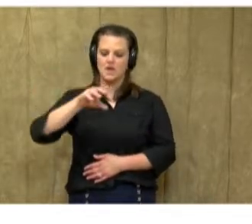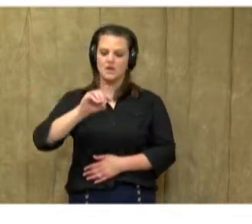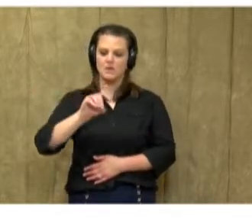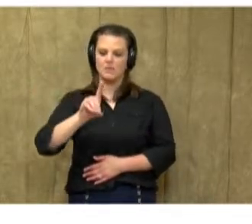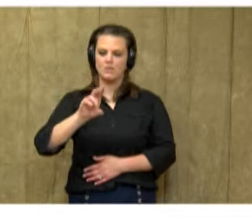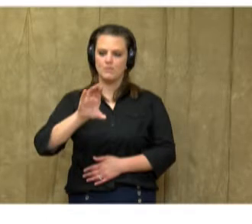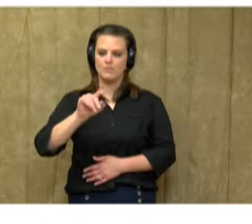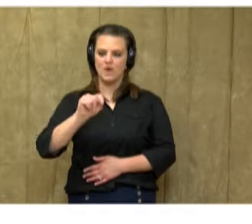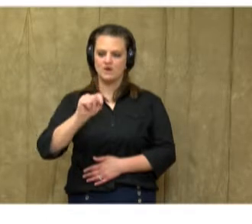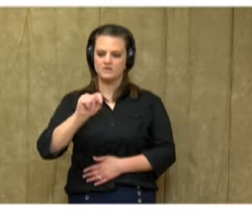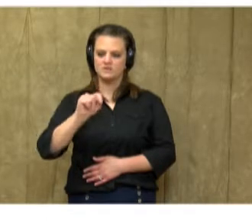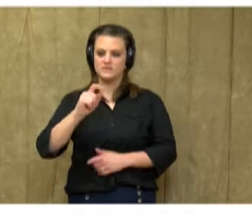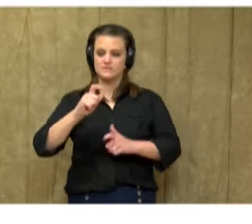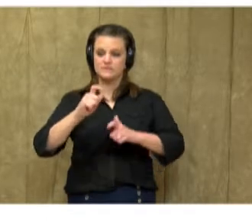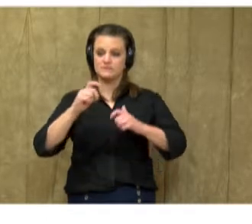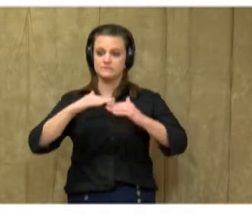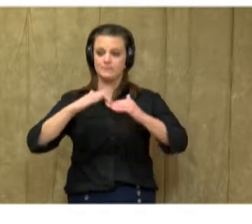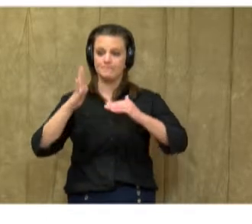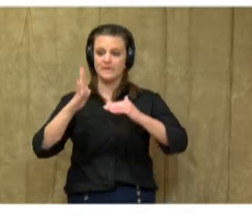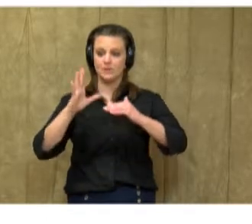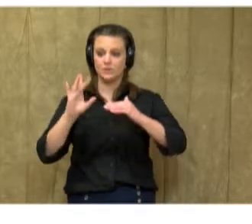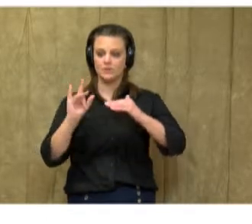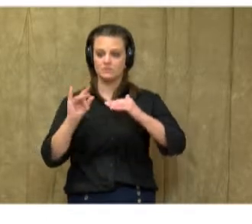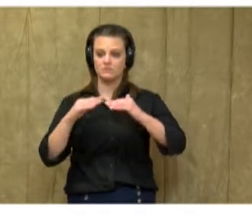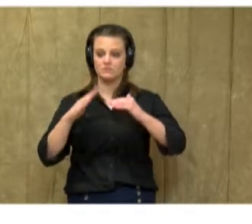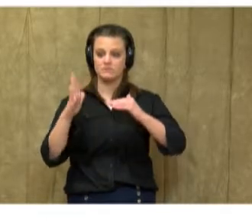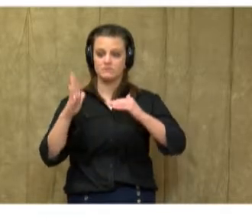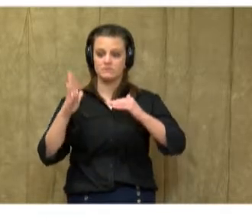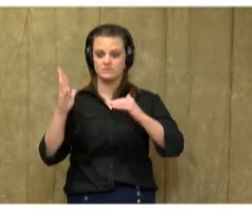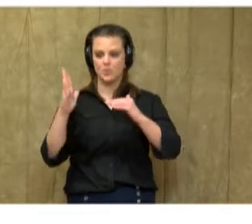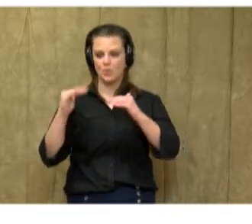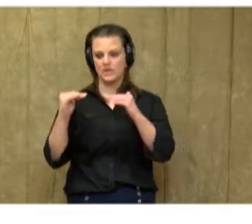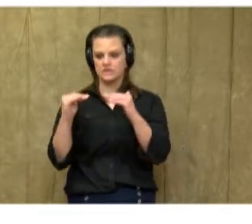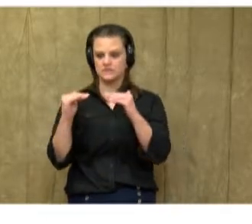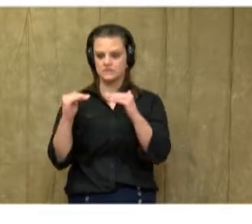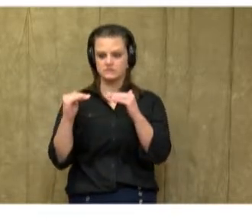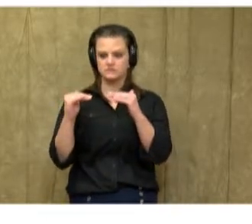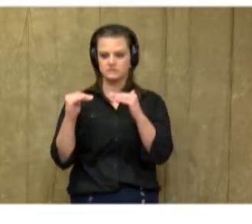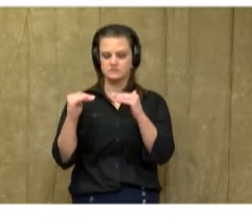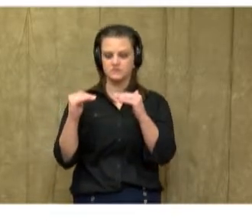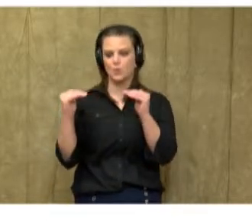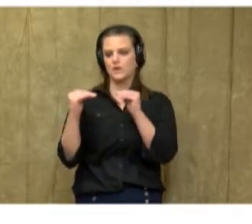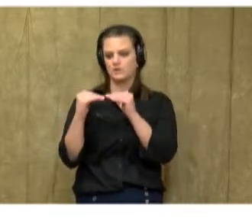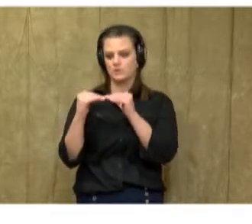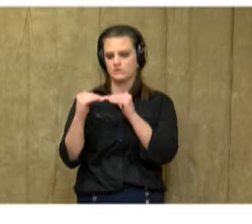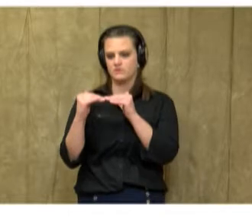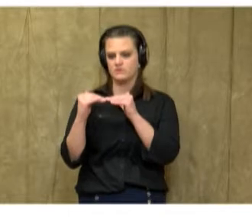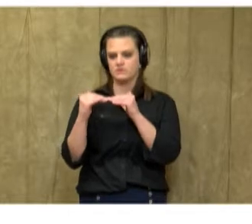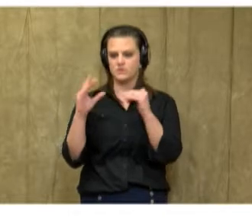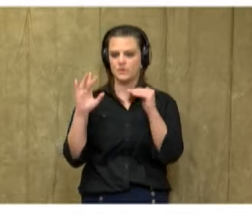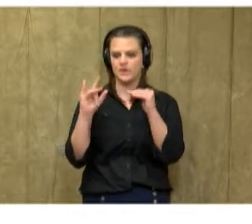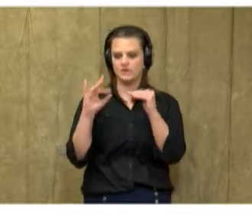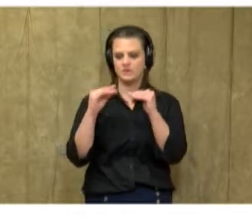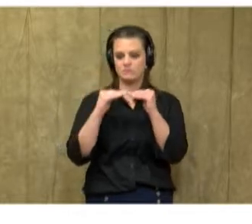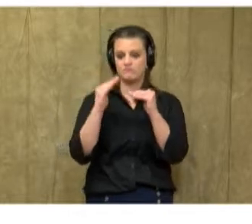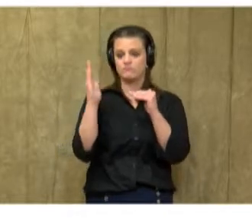to be greater than 18, less than 18, or equivalent to 18?